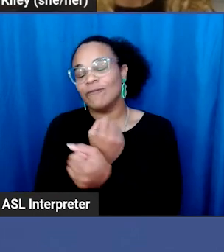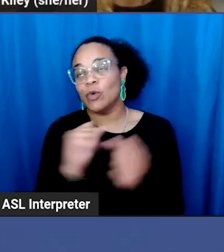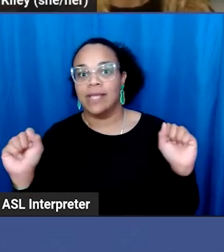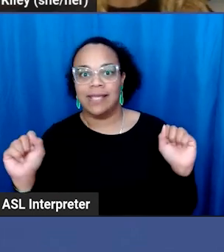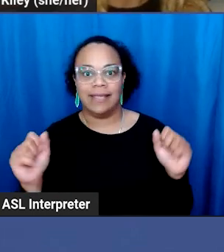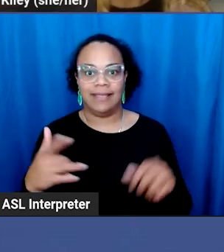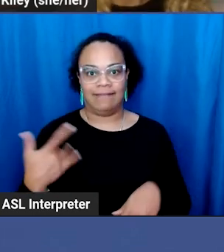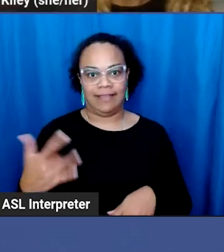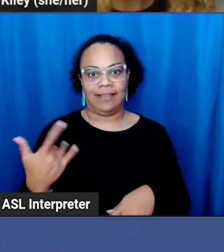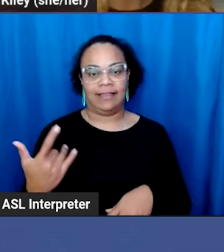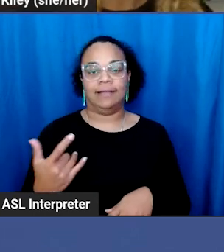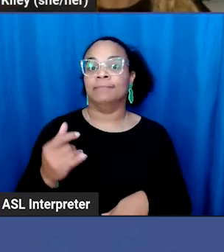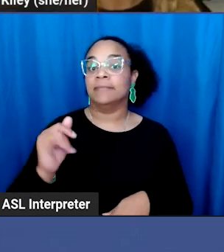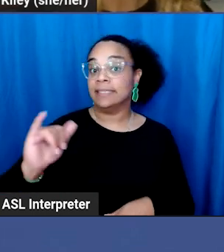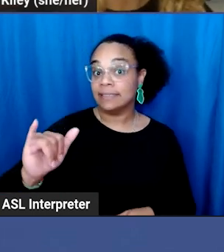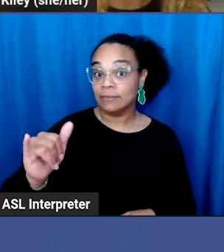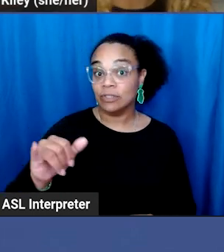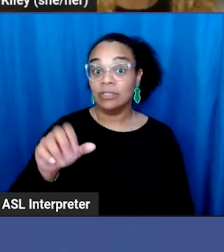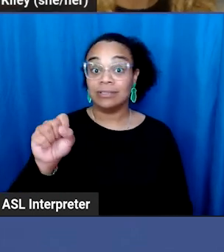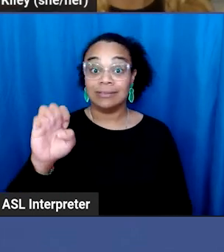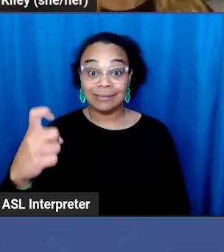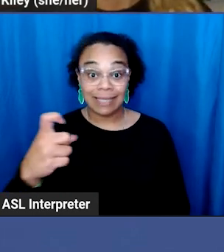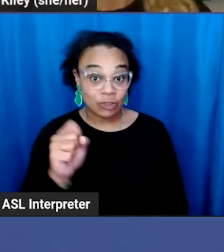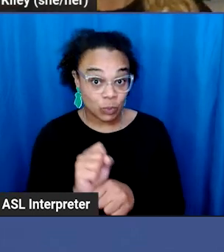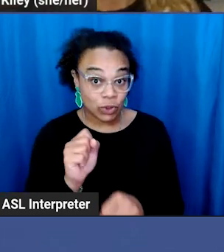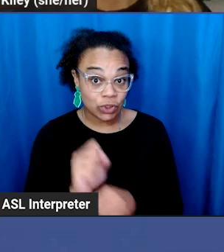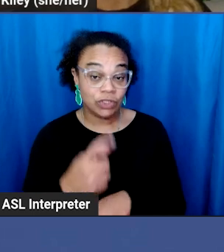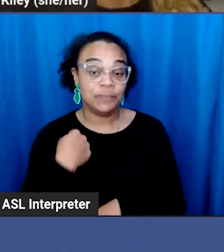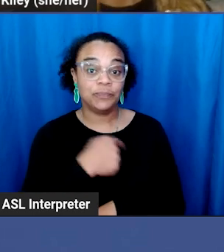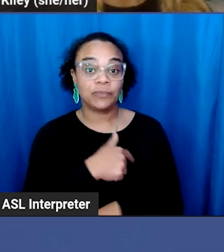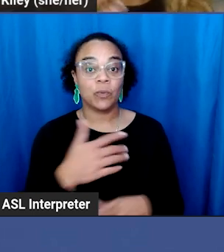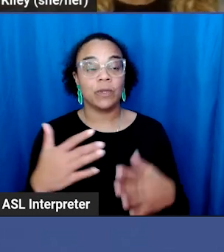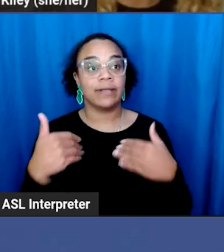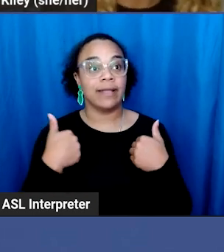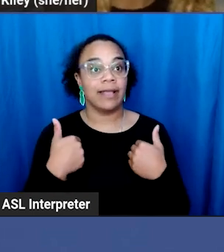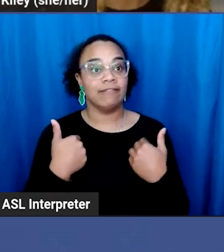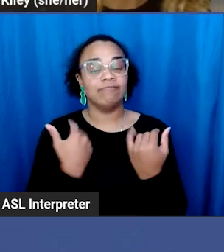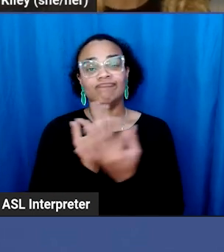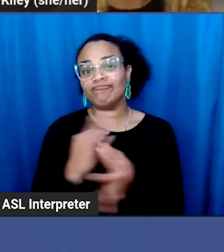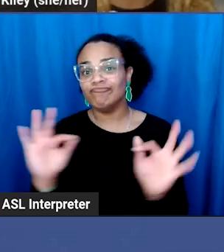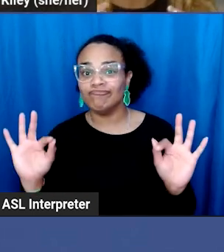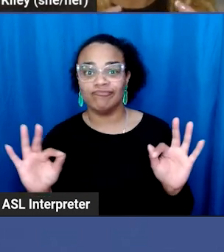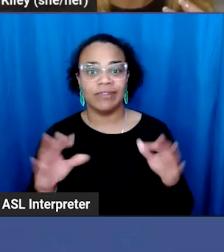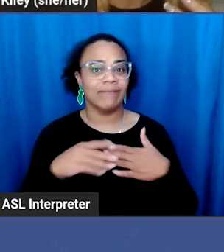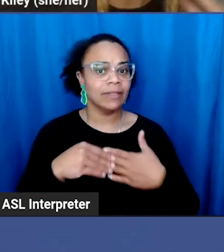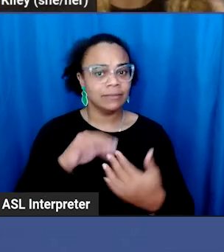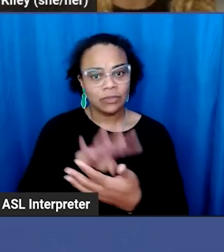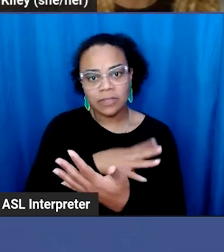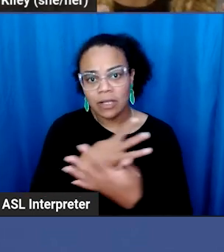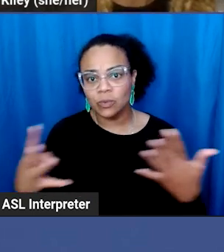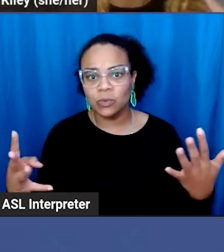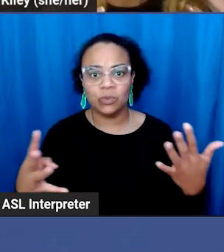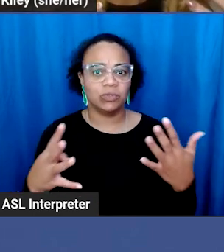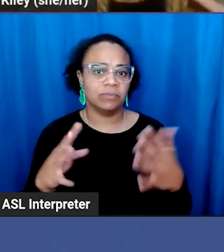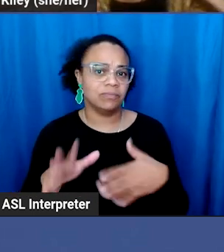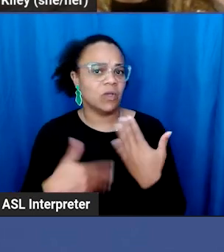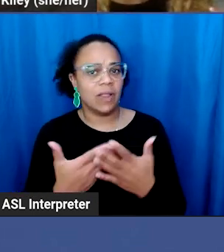feeling, similar to sex work, how we have a, freedom in our schedule and all